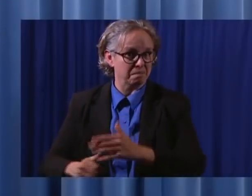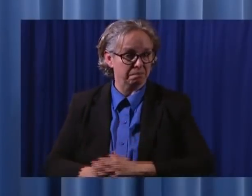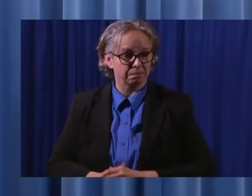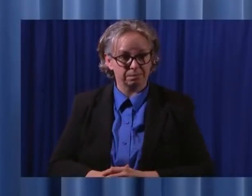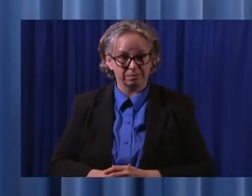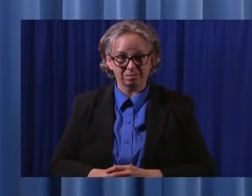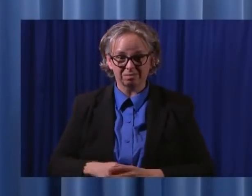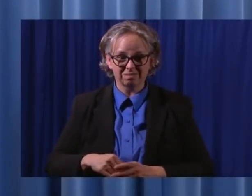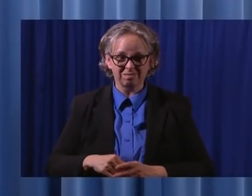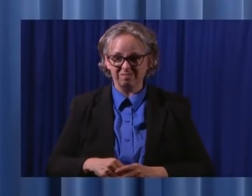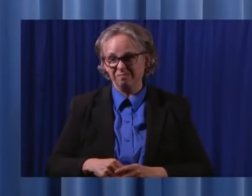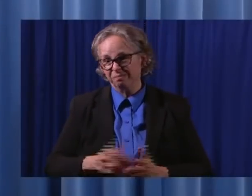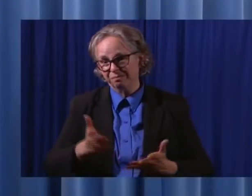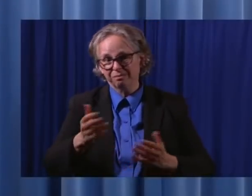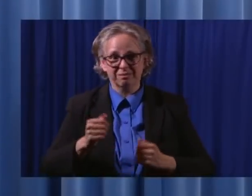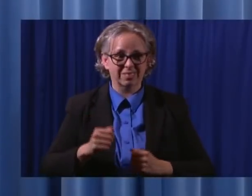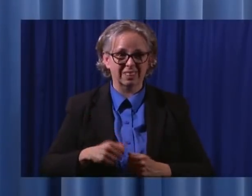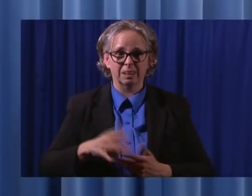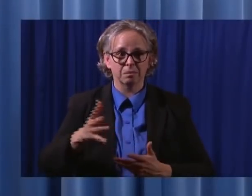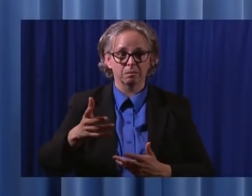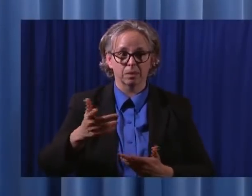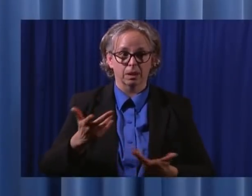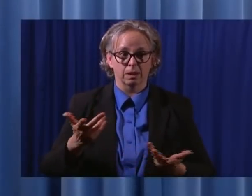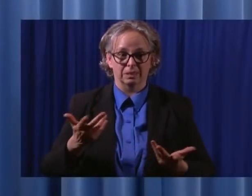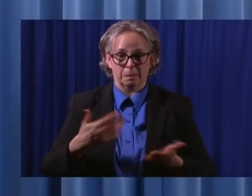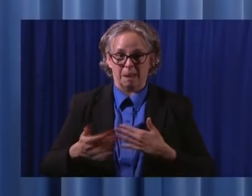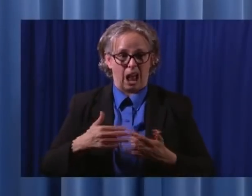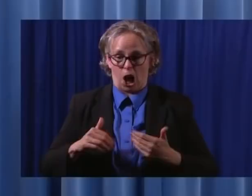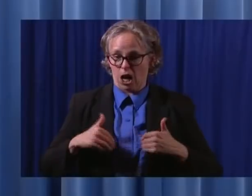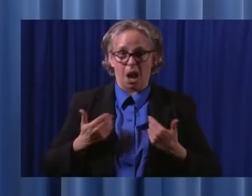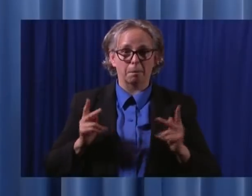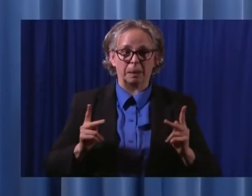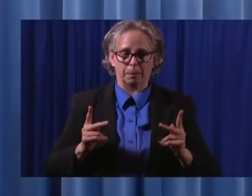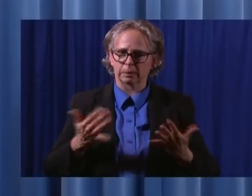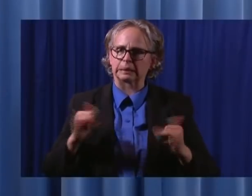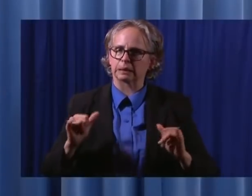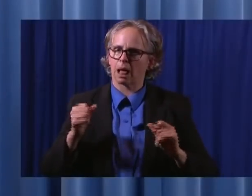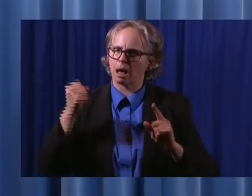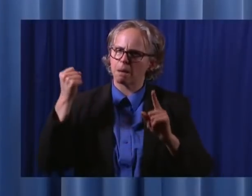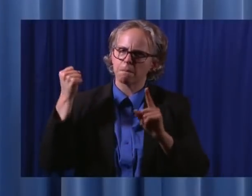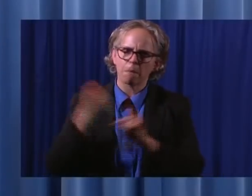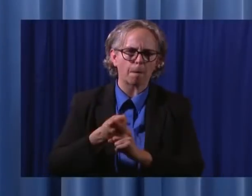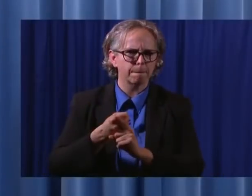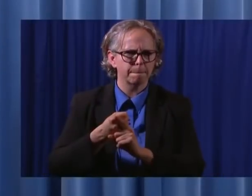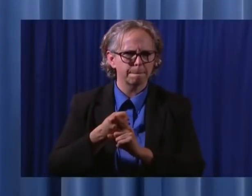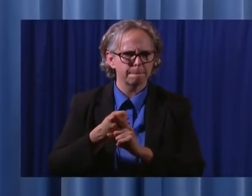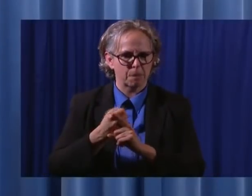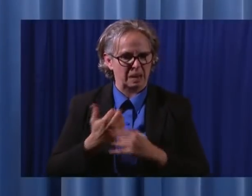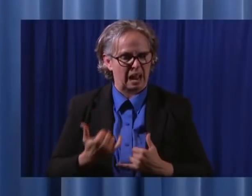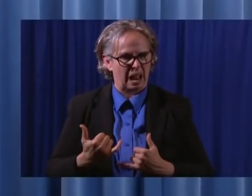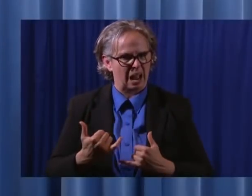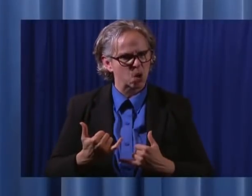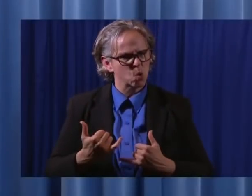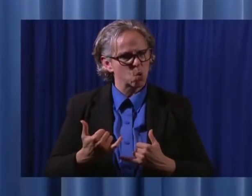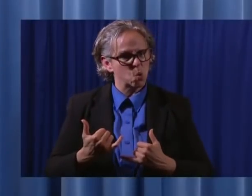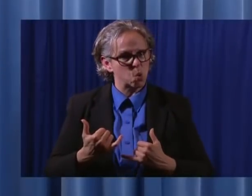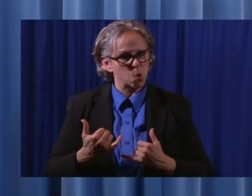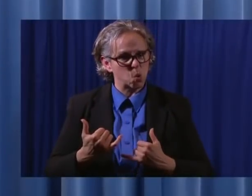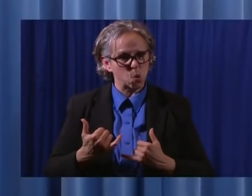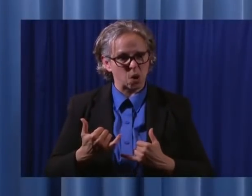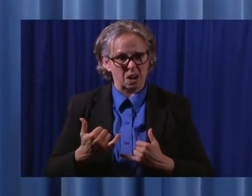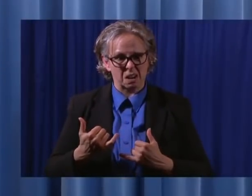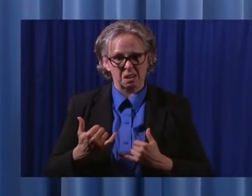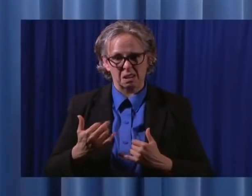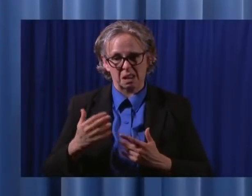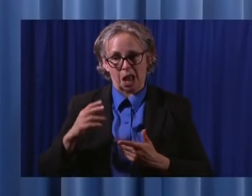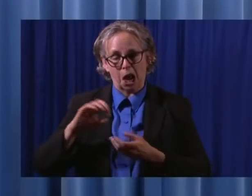young people, we're seeing young people get awfully sick sometimes. The death rate is not real high, but some of them have gotten very, very